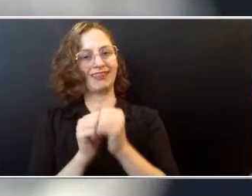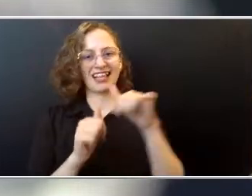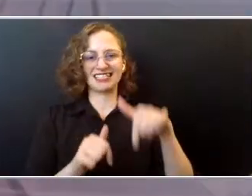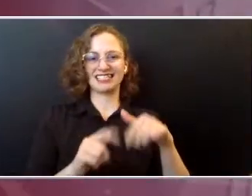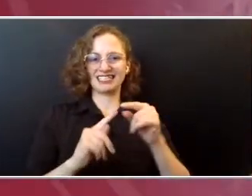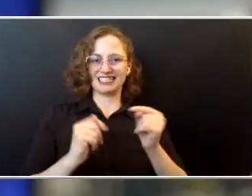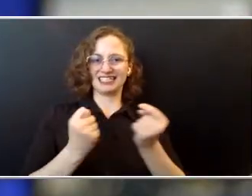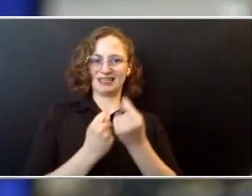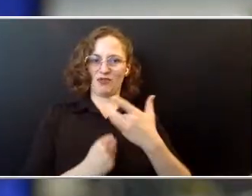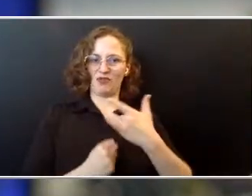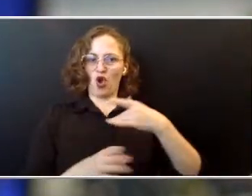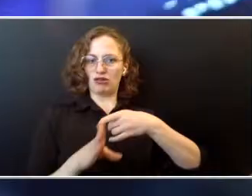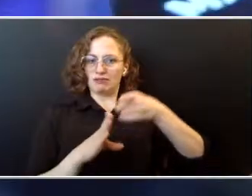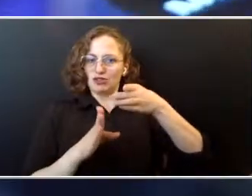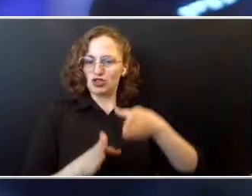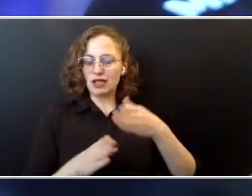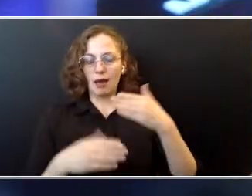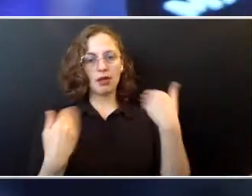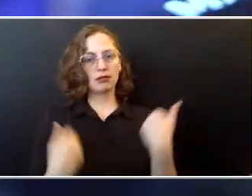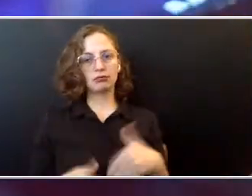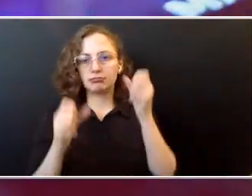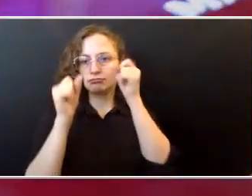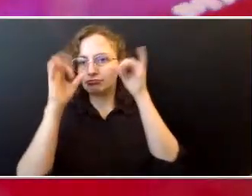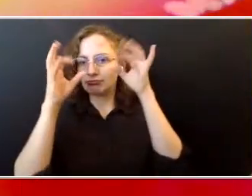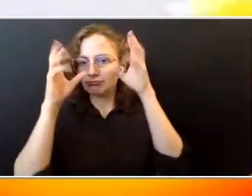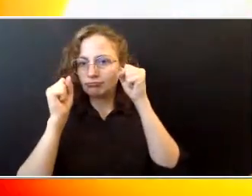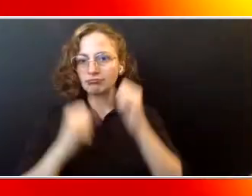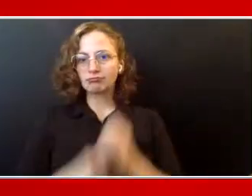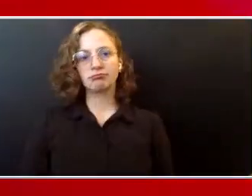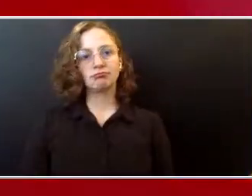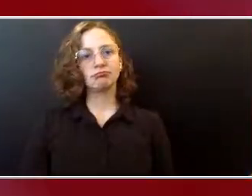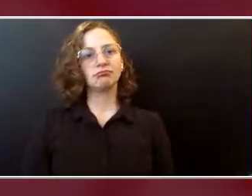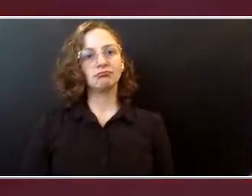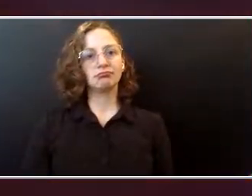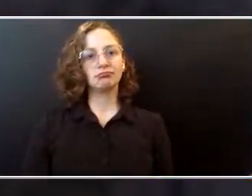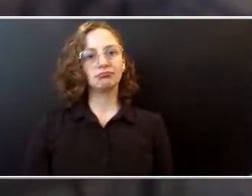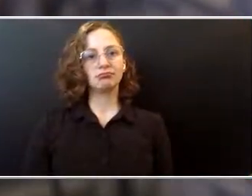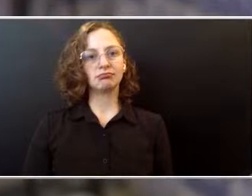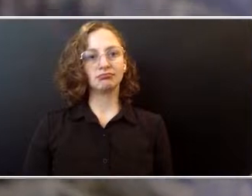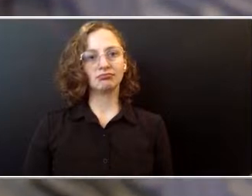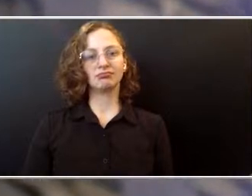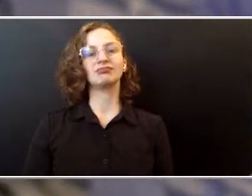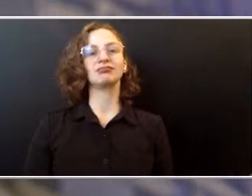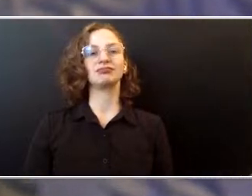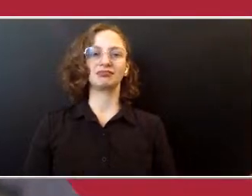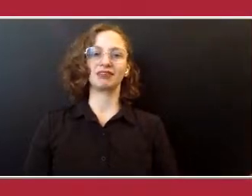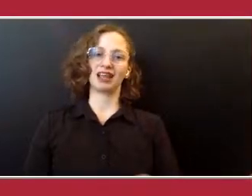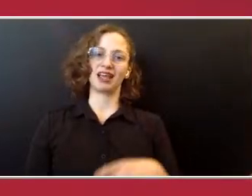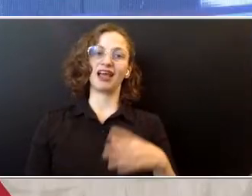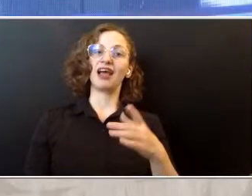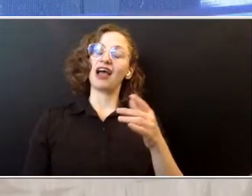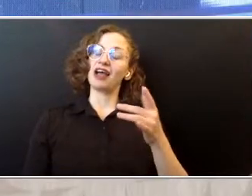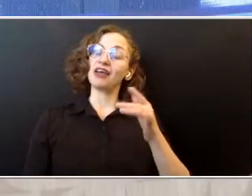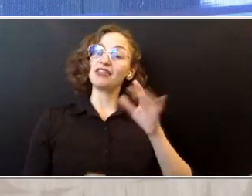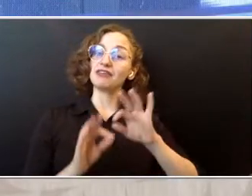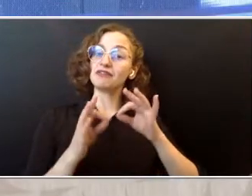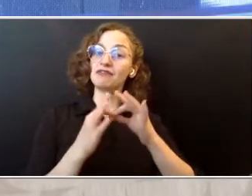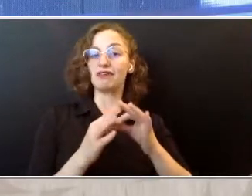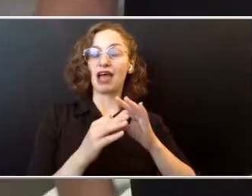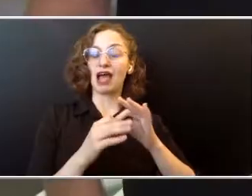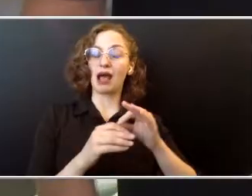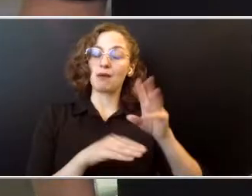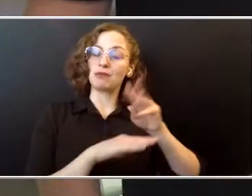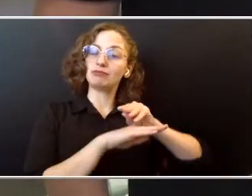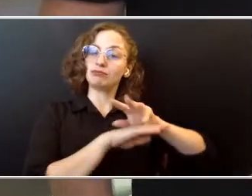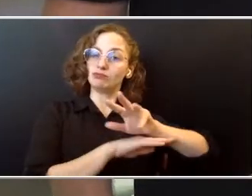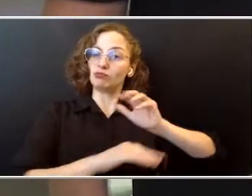just unreal. Stand by to set up show. And the Dolph C. Simons Jr. Family Broadcast Studio. Roll it. Always makes you feel like you're the